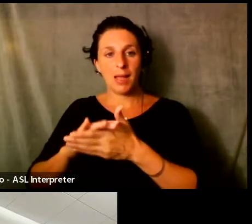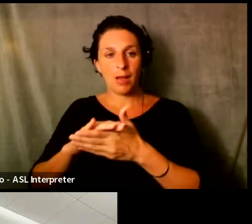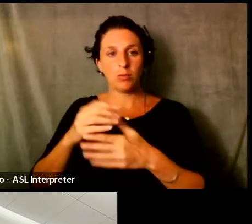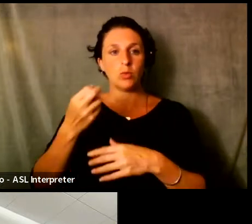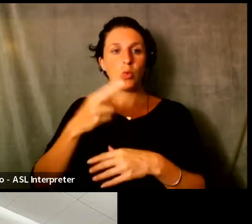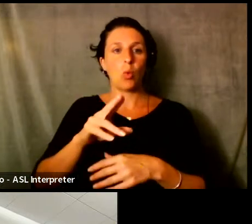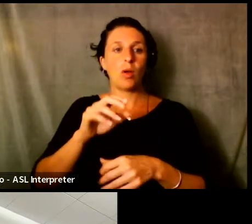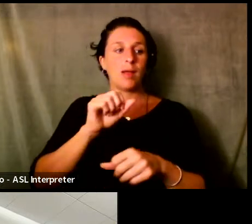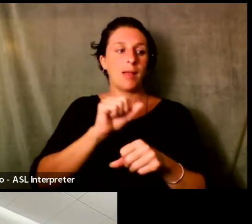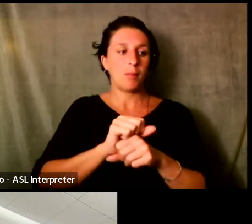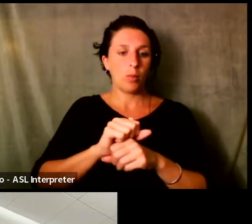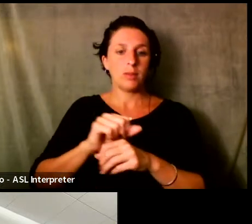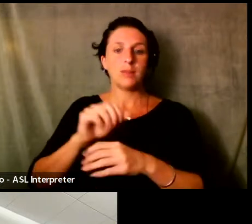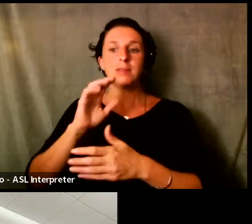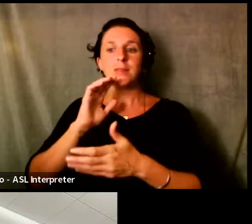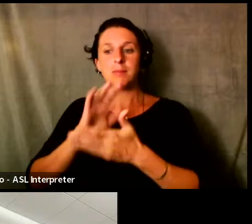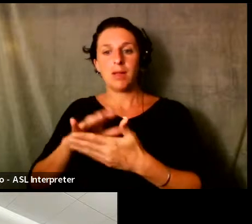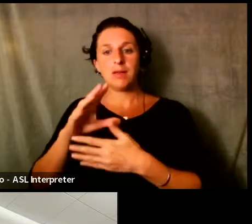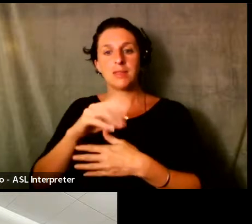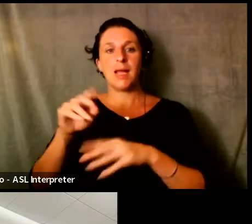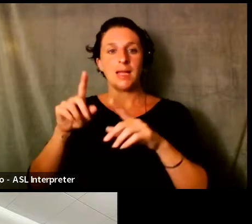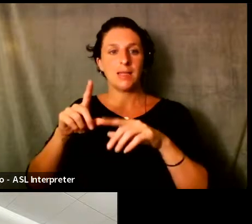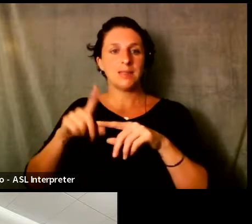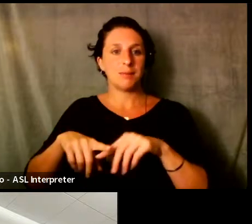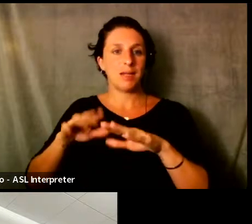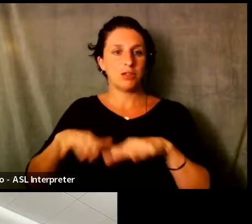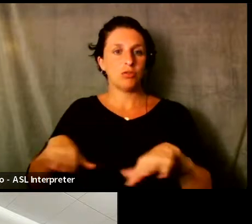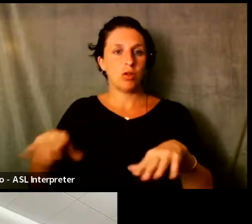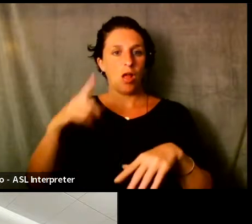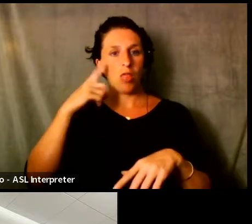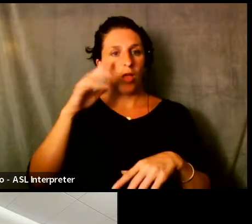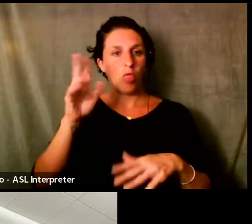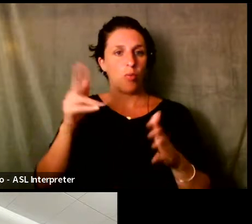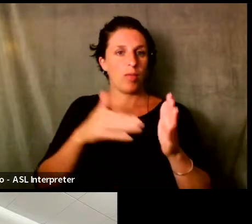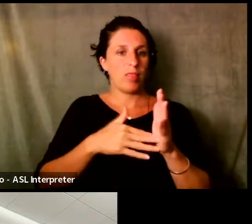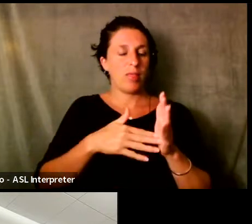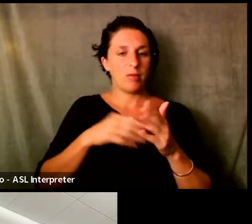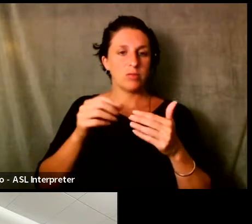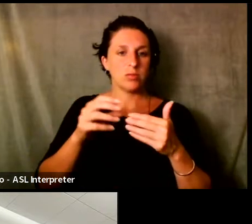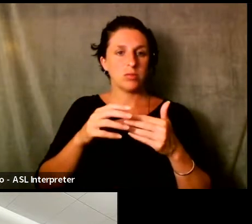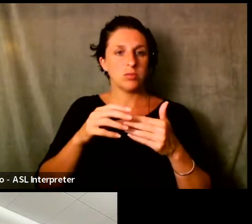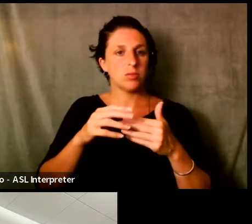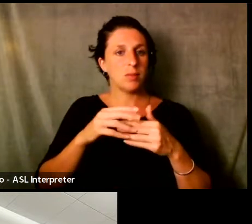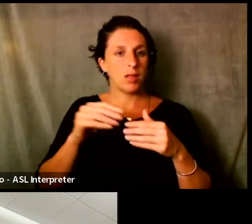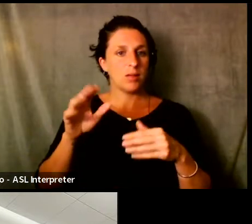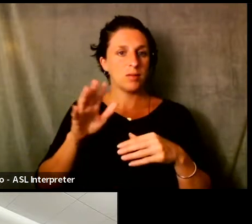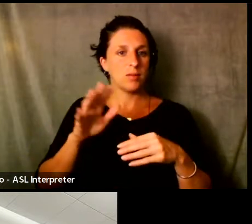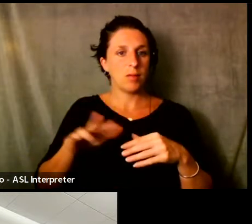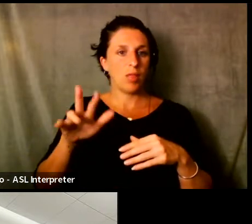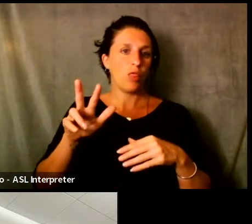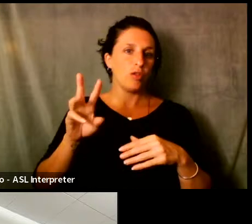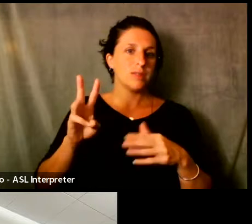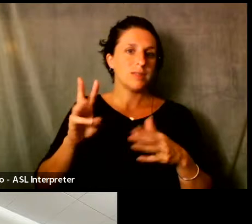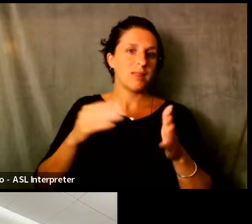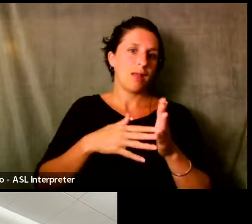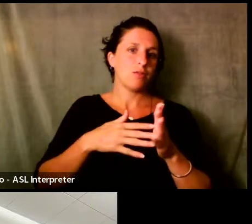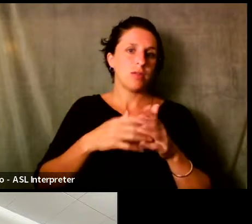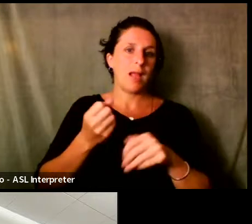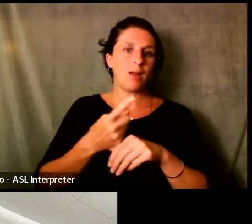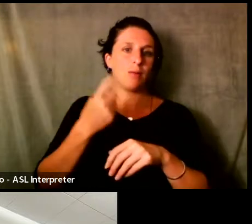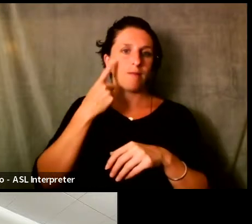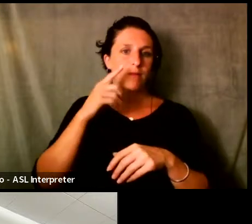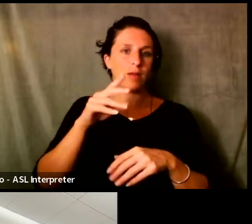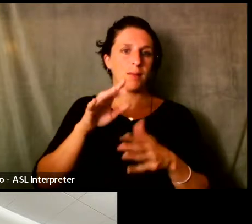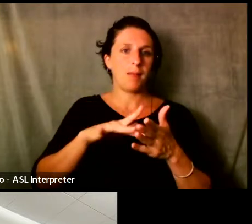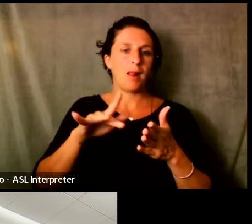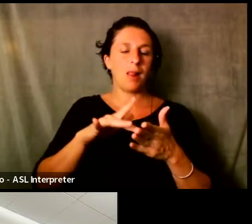their dependent children. I thought it was $3,000 a month. Then that would be at least $30,000 annually for medical benefits. Yeah,